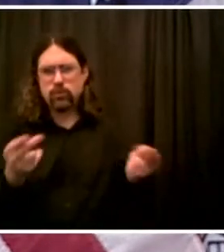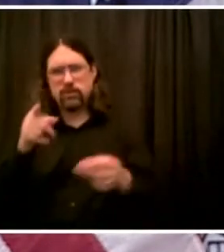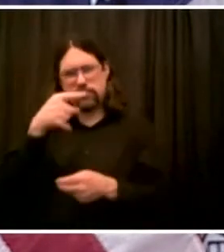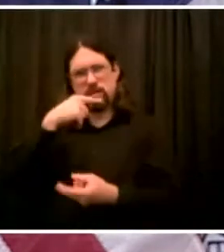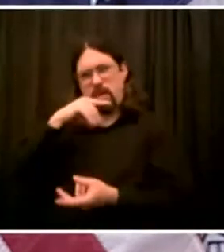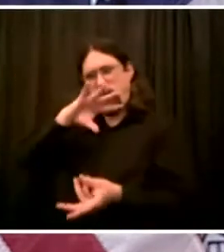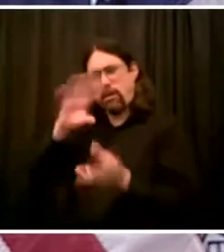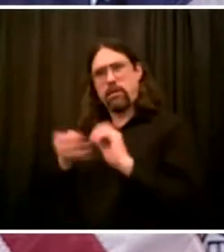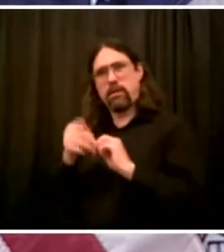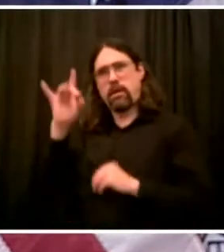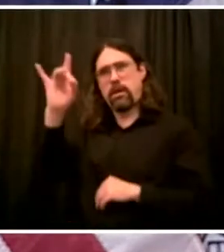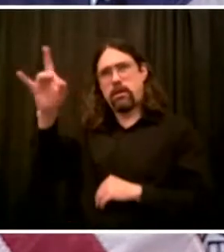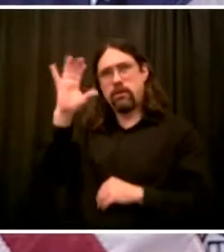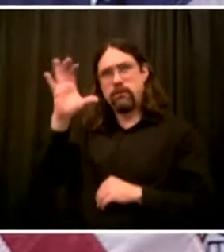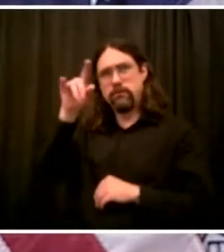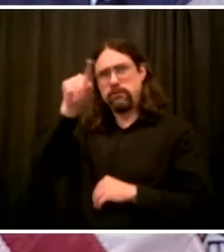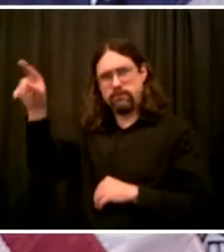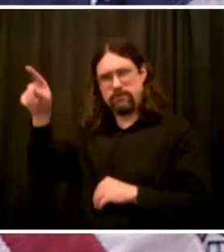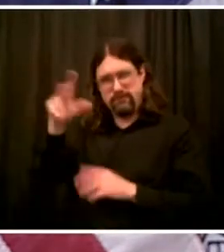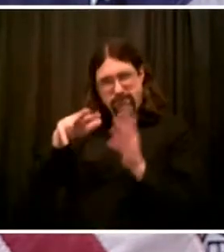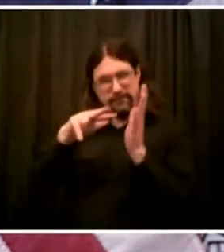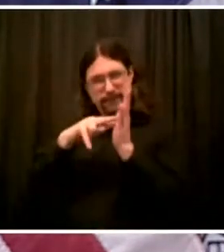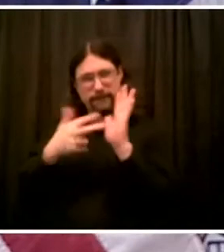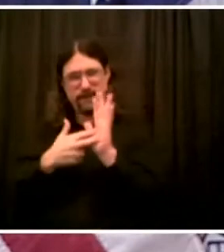don't end up going into the shelter?